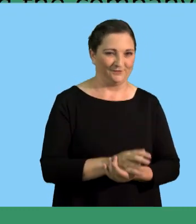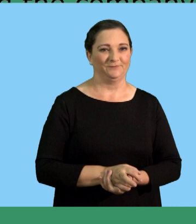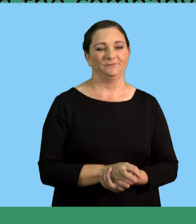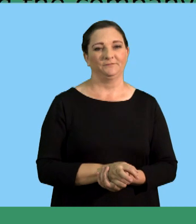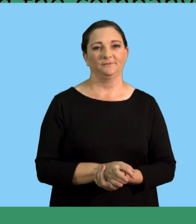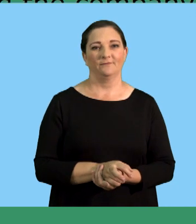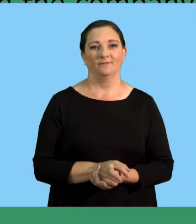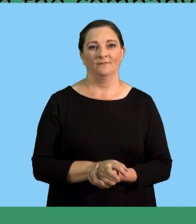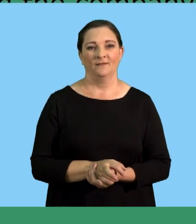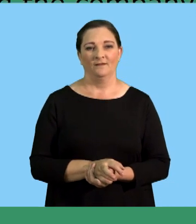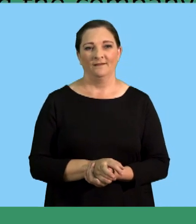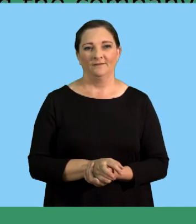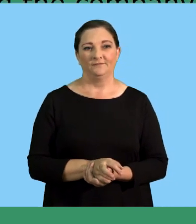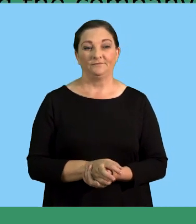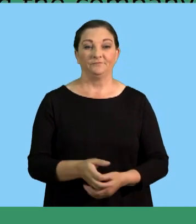shares.